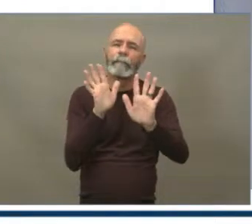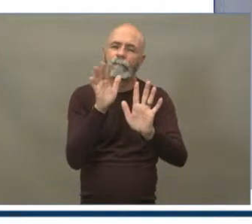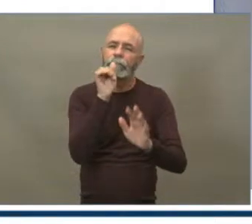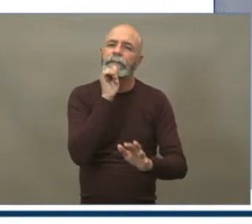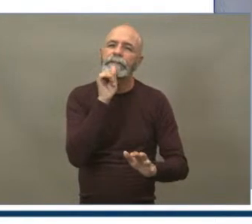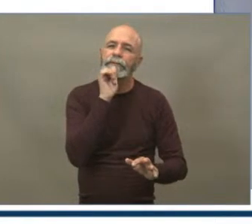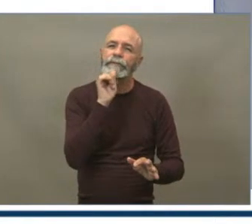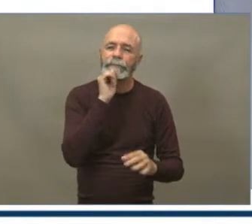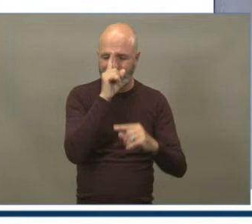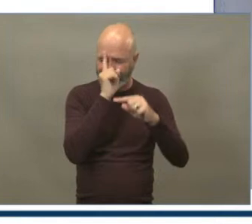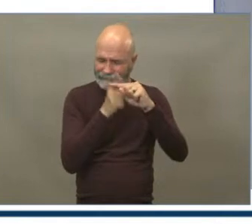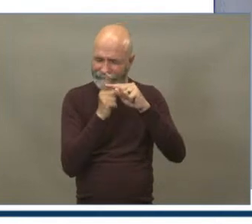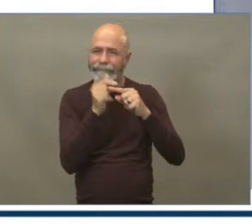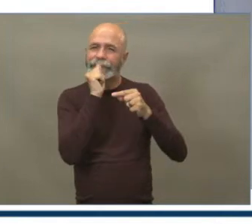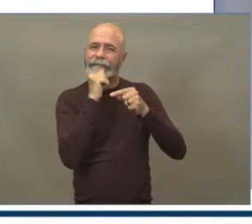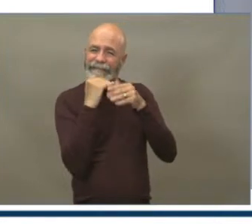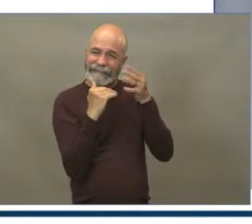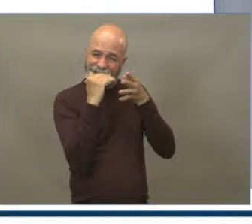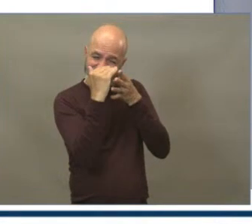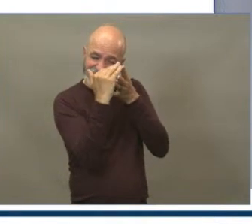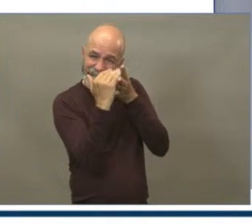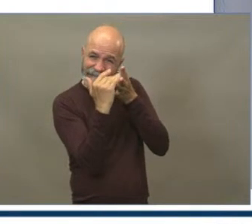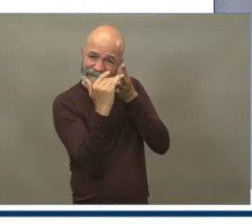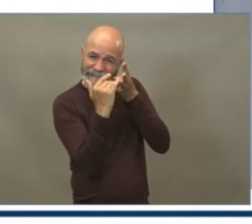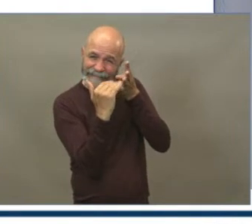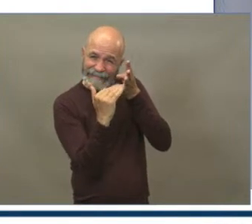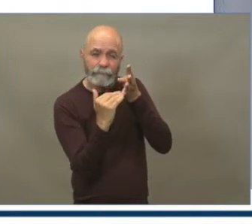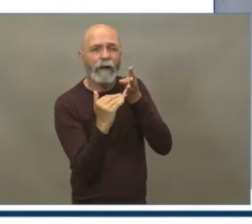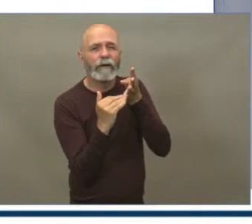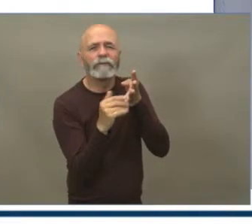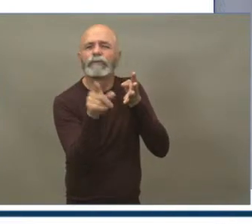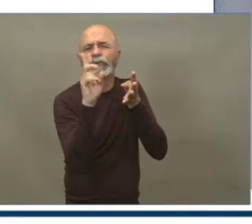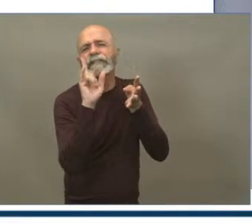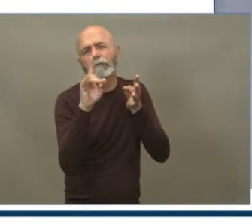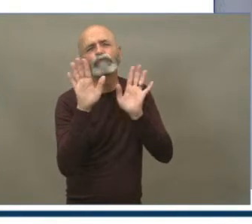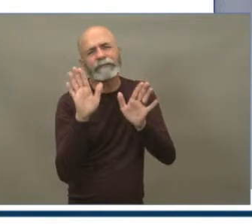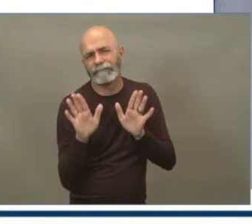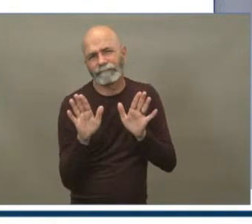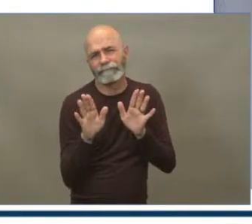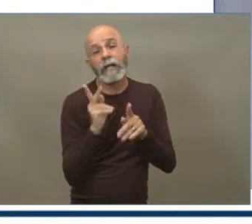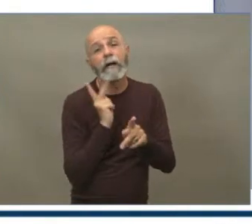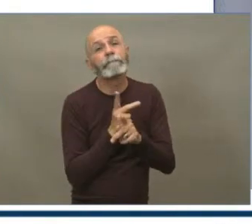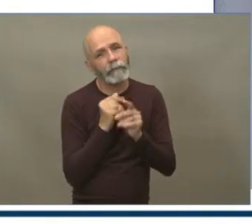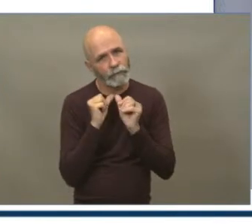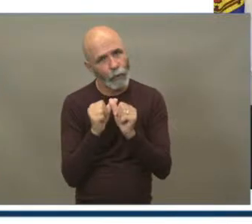while we continue to ramp up the vaccines. You're all doing great, so keep up the great work.